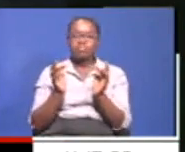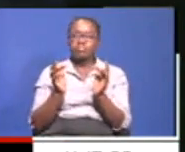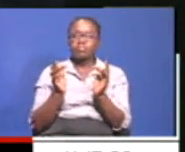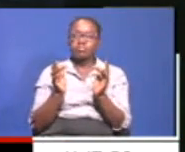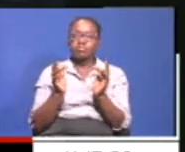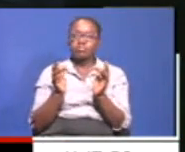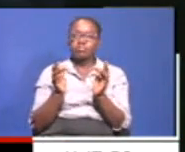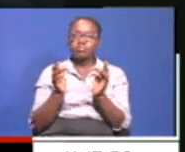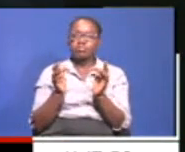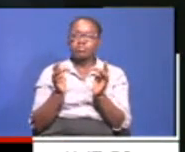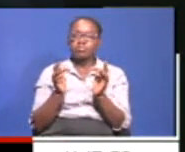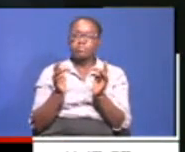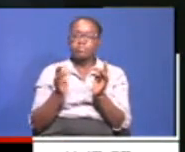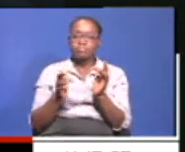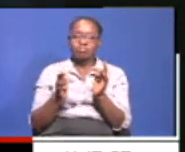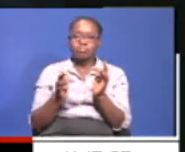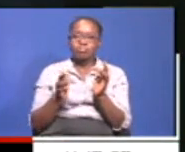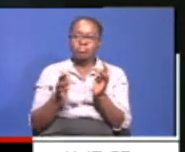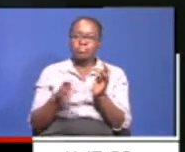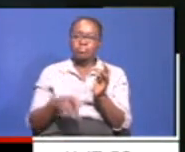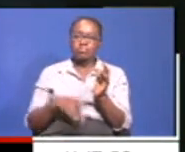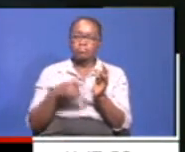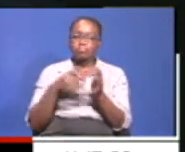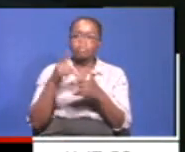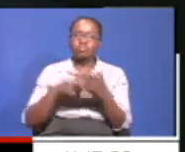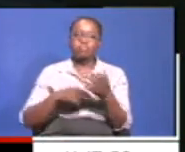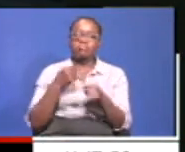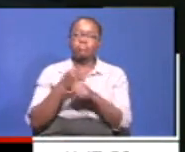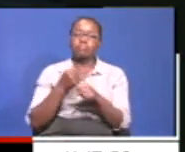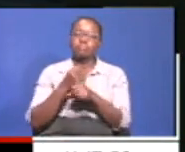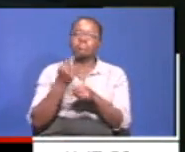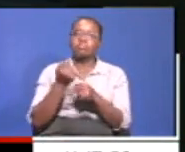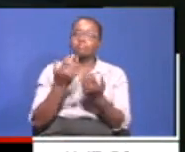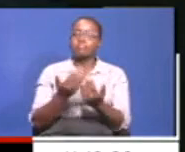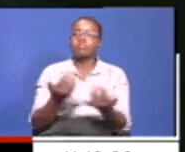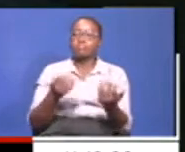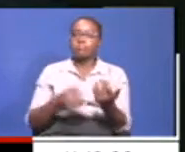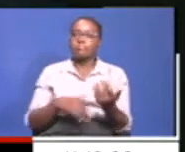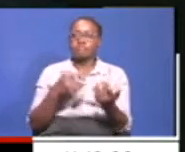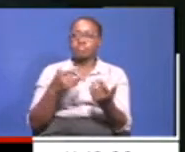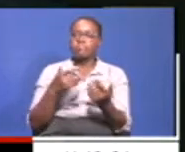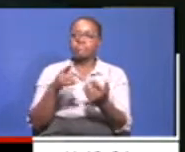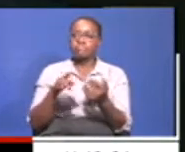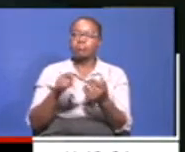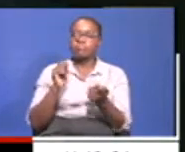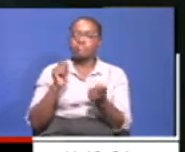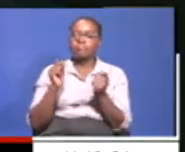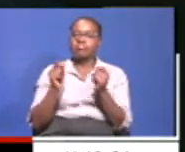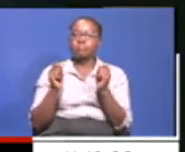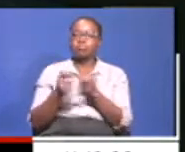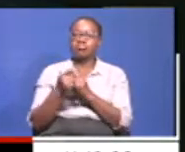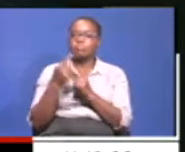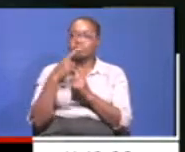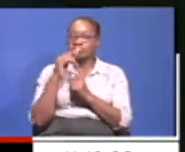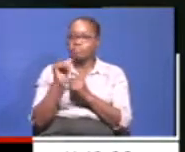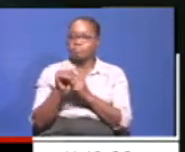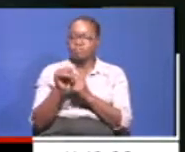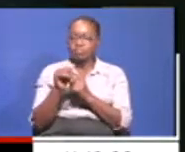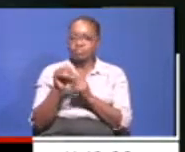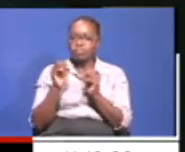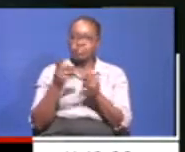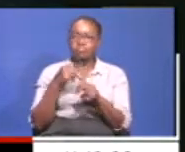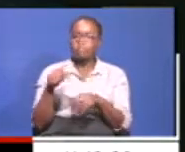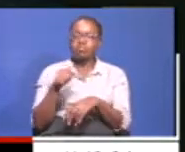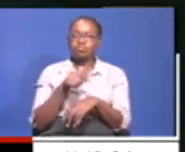to get a feel for it, what needs to be done, with a few things that we feel need to be adjusted so that it's suitable for us.